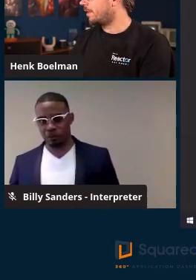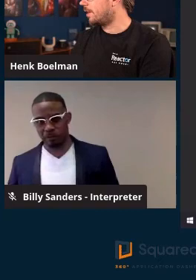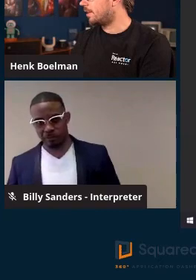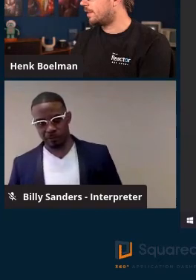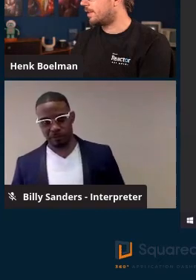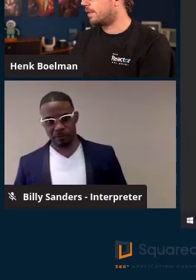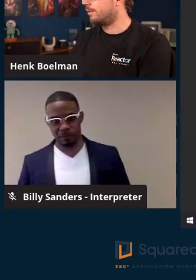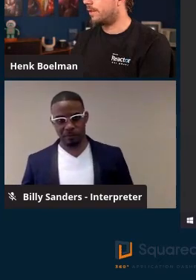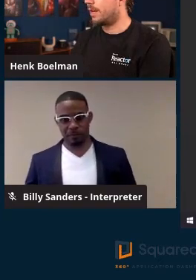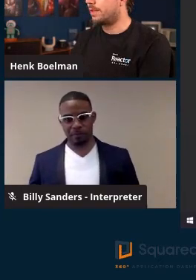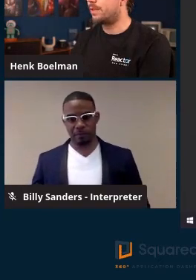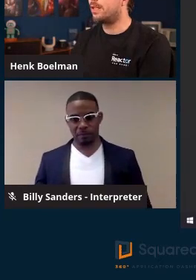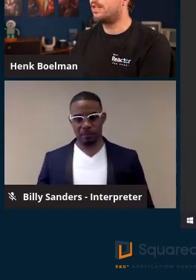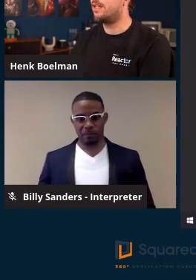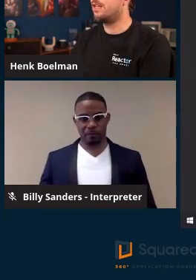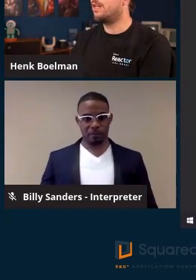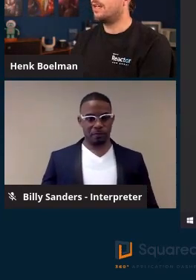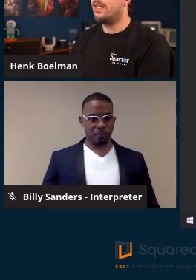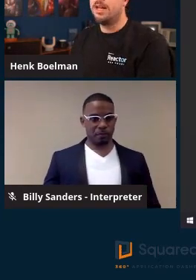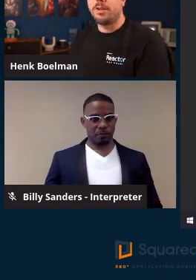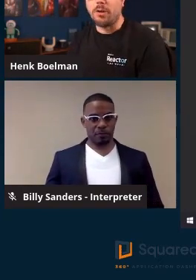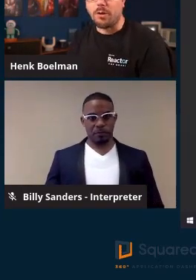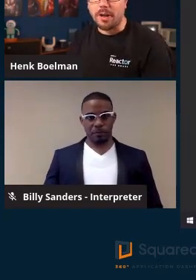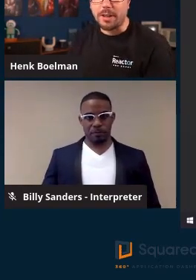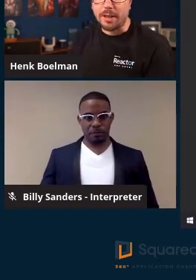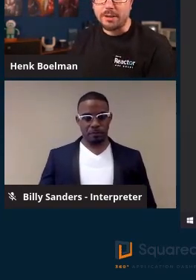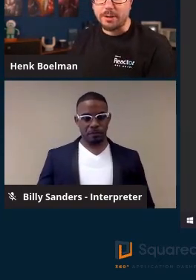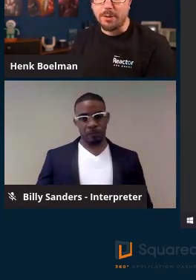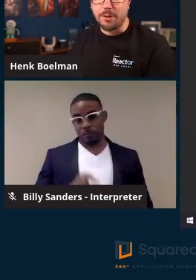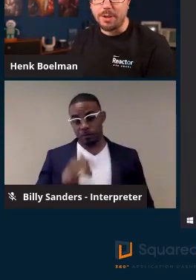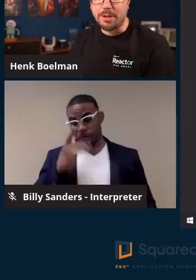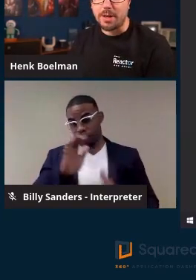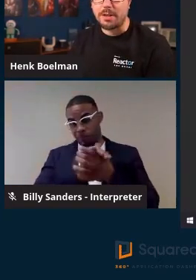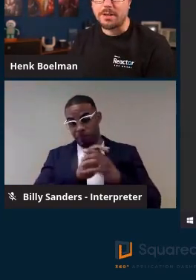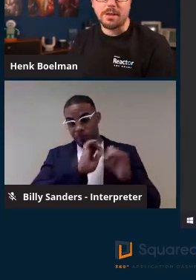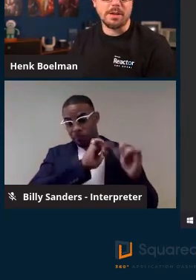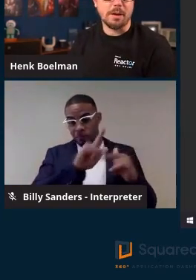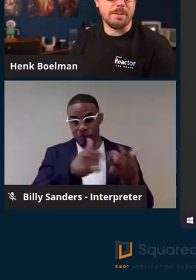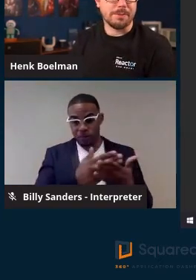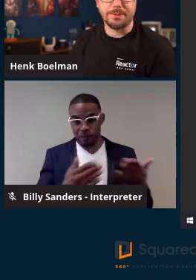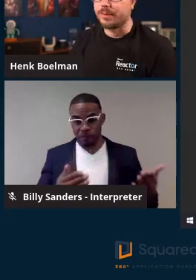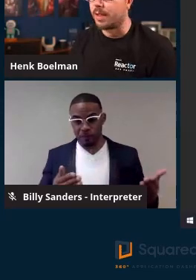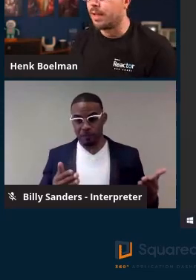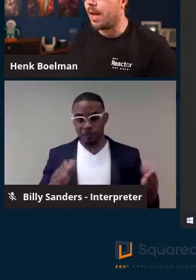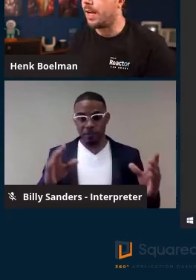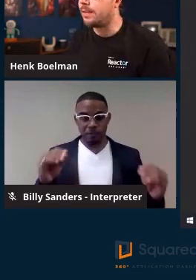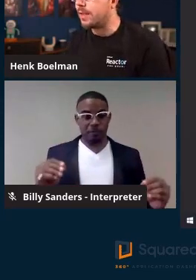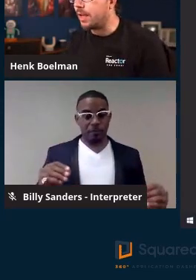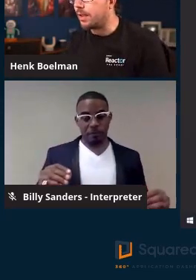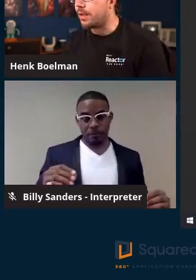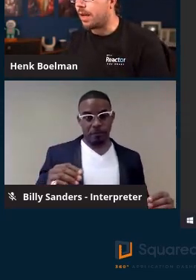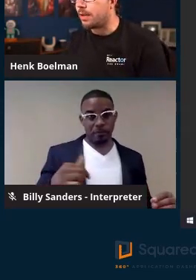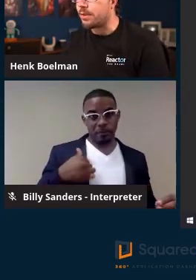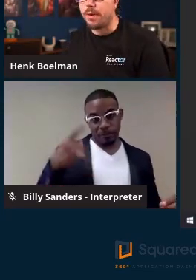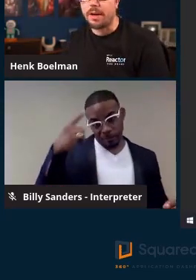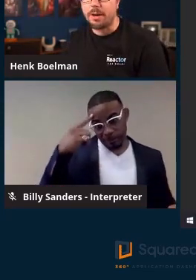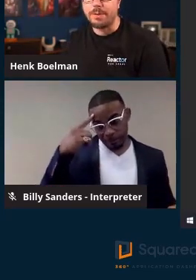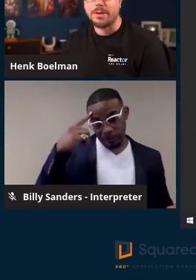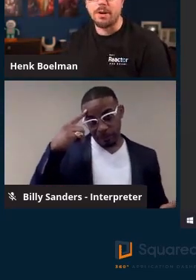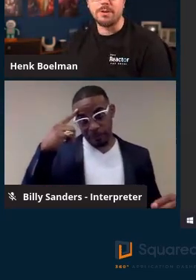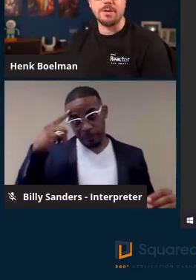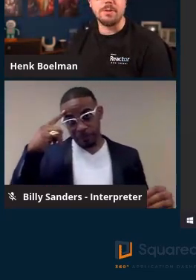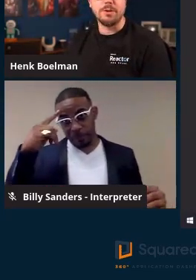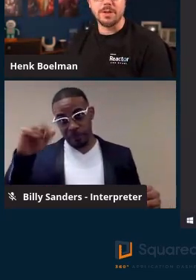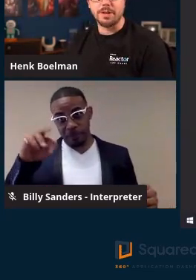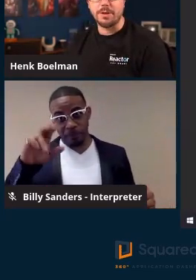Put it in the chat for us. So congratulations, all these things. I think Square Up